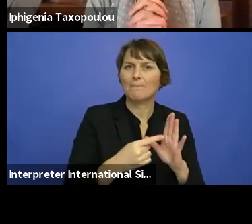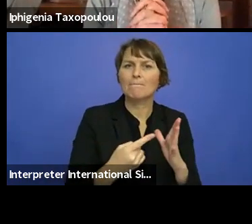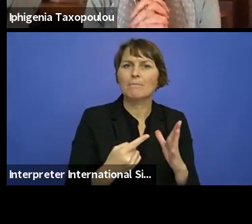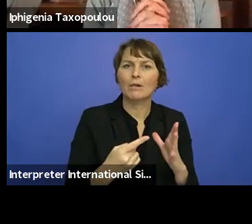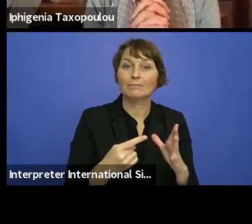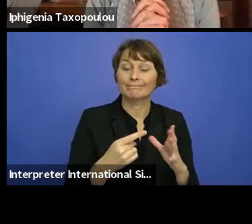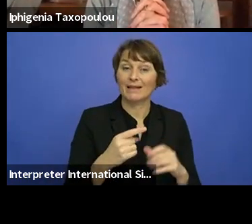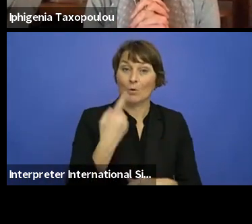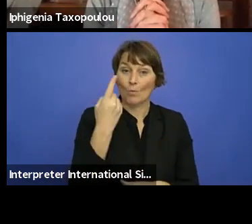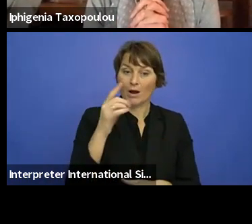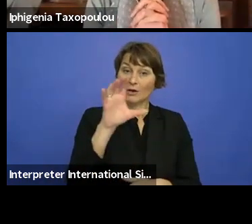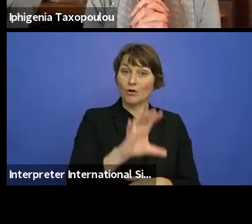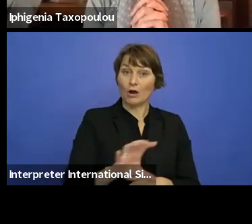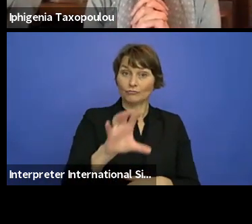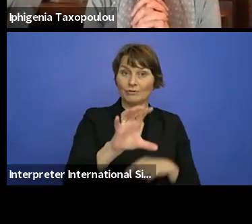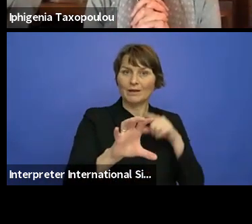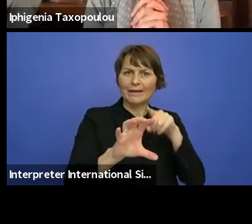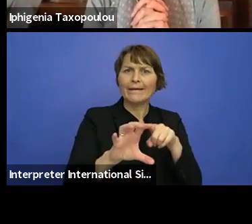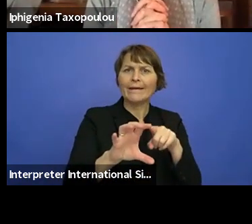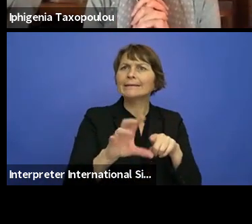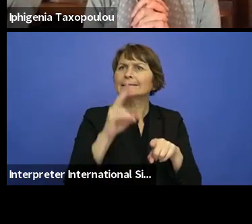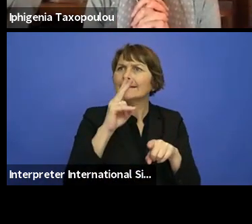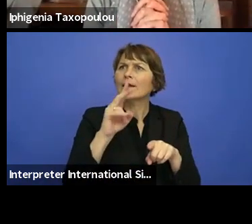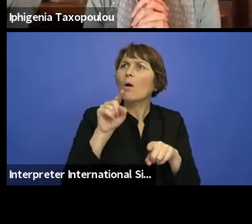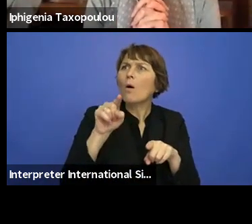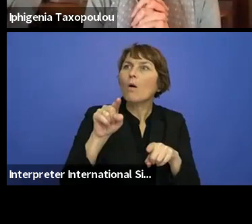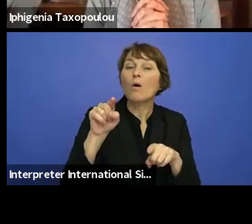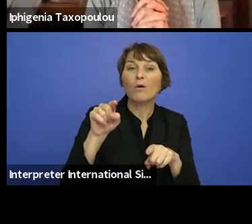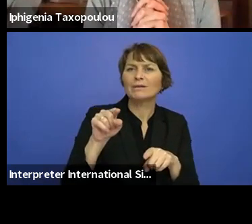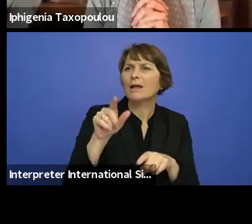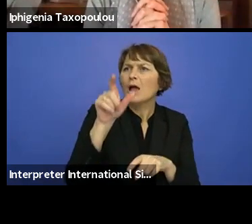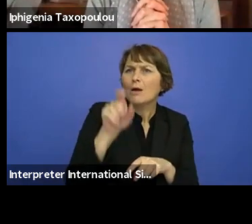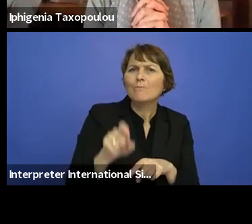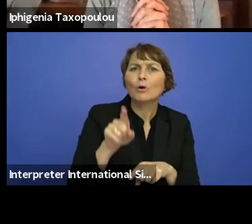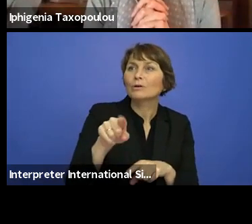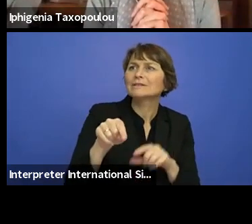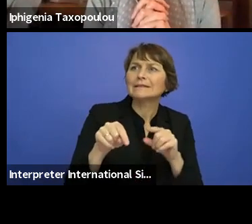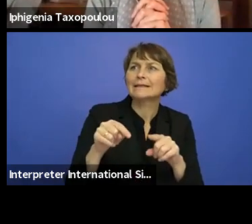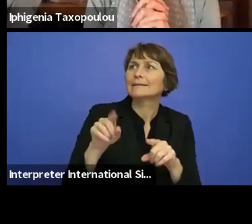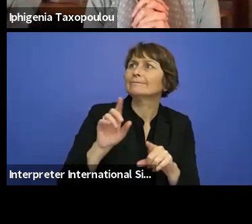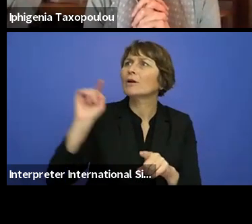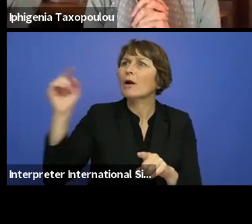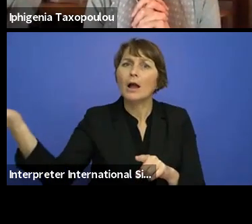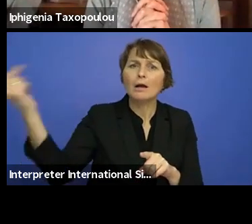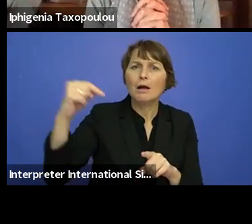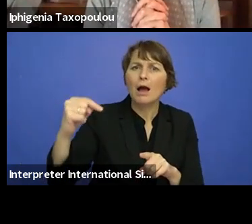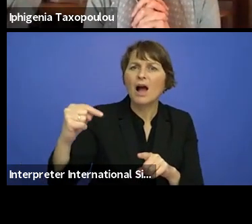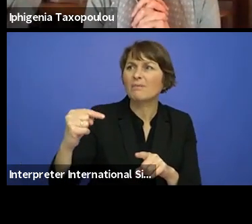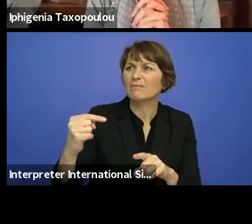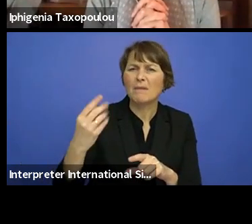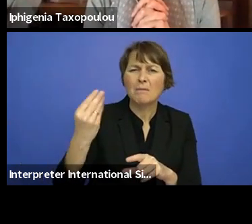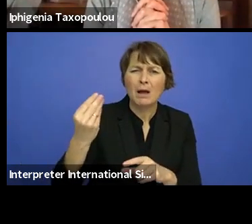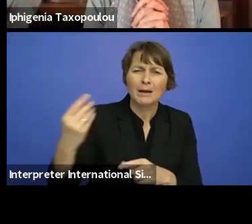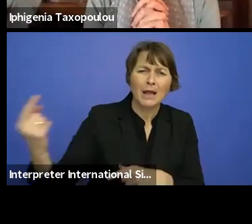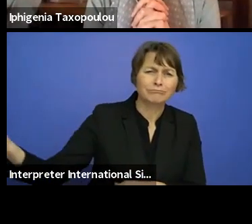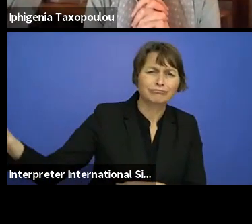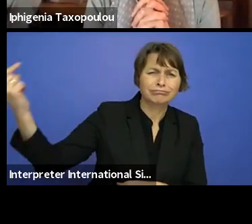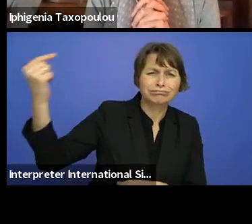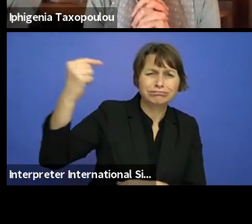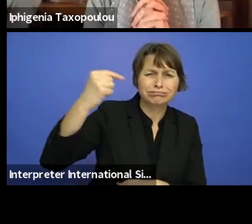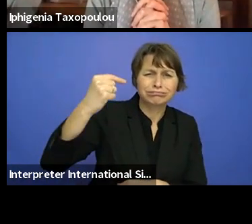they don't have so much money and to stay longer, for example, not only for one performance, but if you invite them, they can show